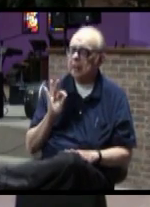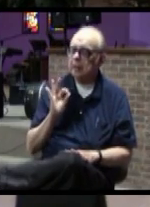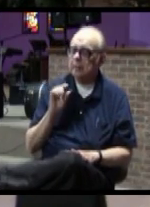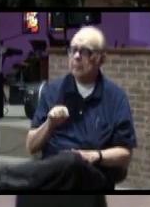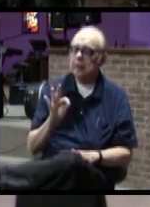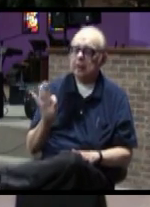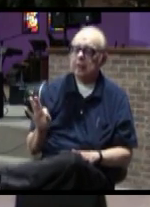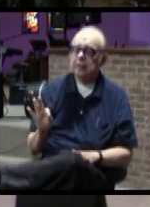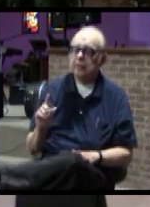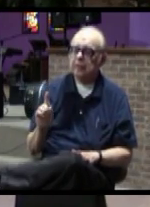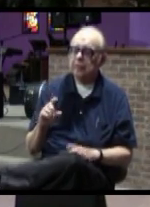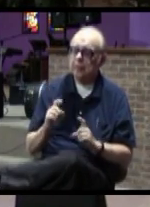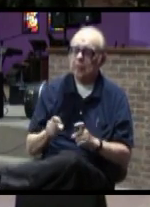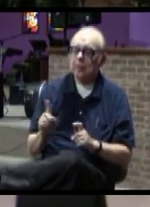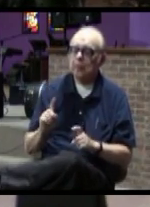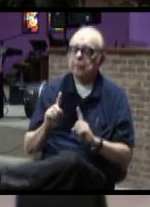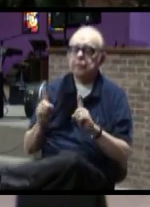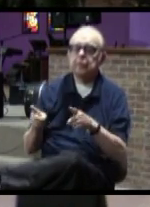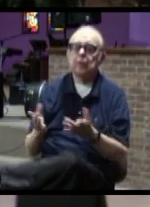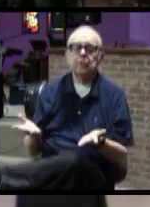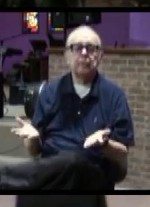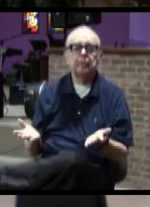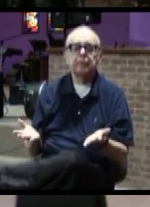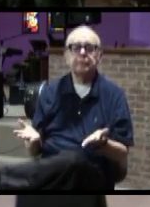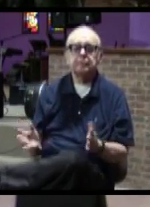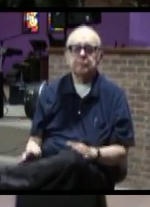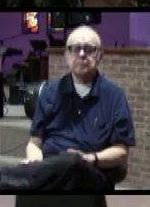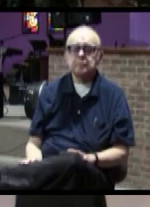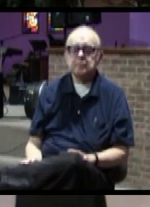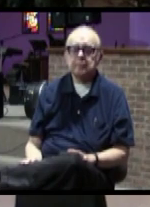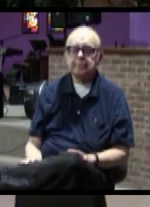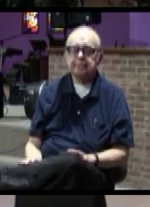99.9% of your sins, where would you go?